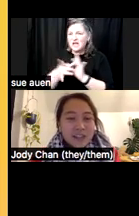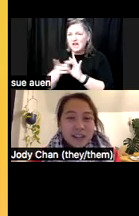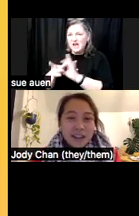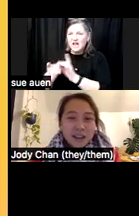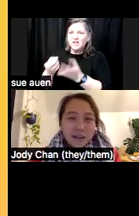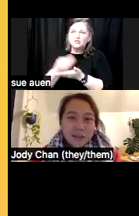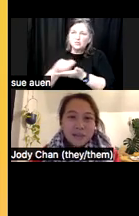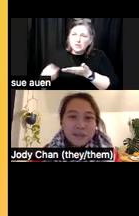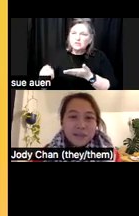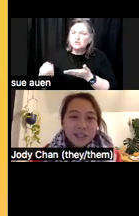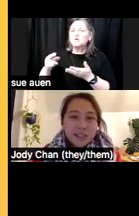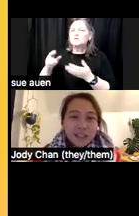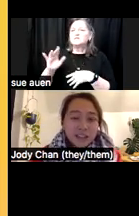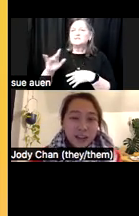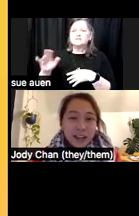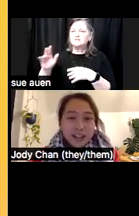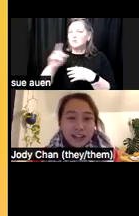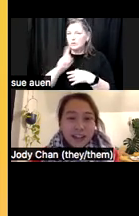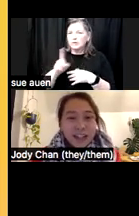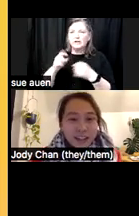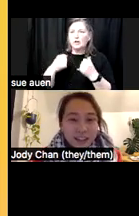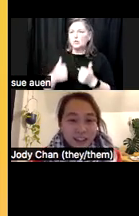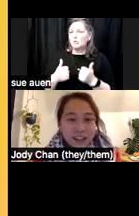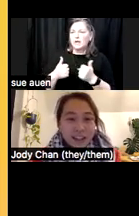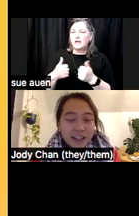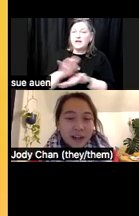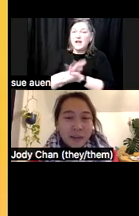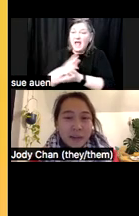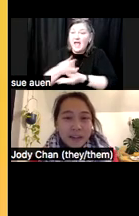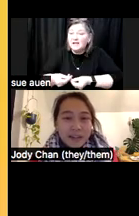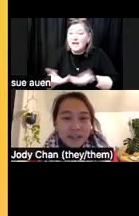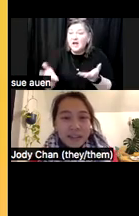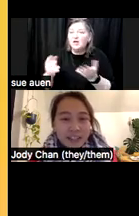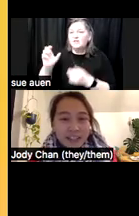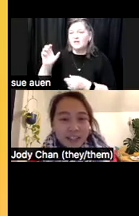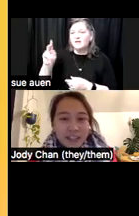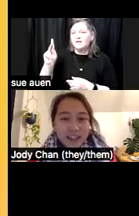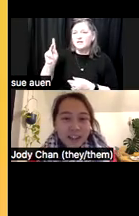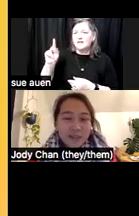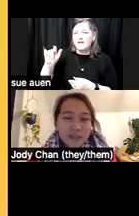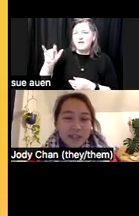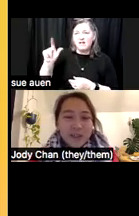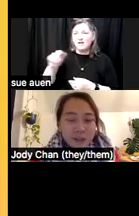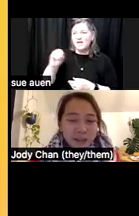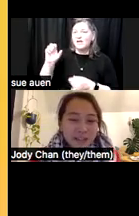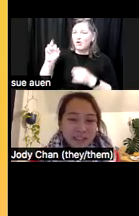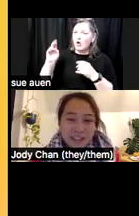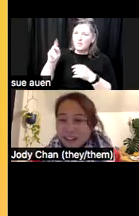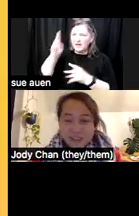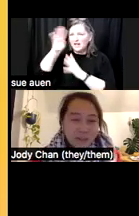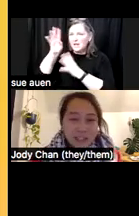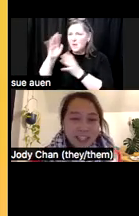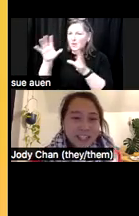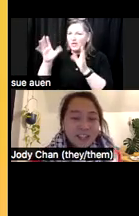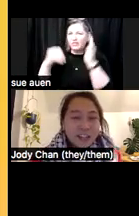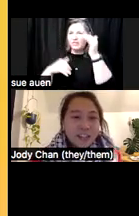resources, a really great handout that Kayla and Carmen have created that talks about, yeah,